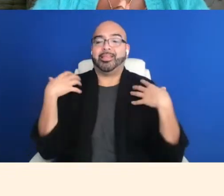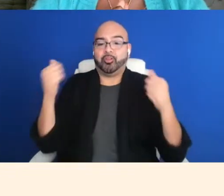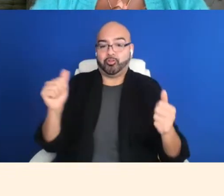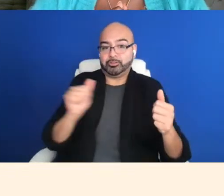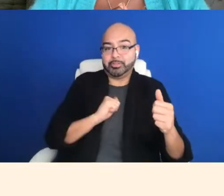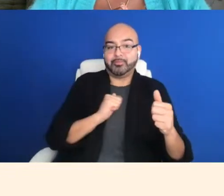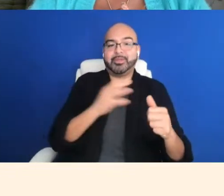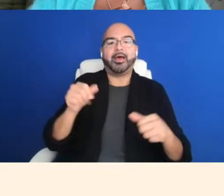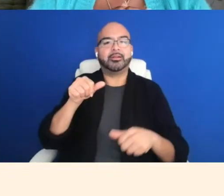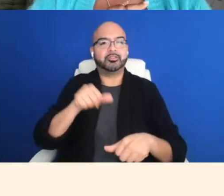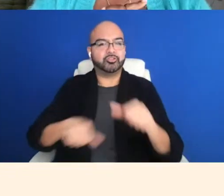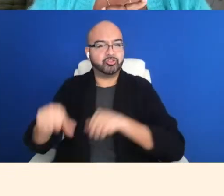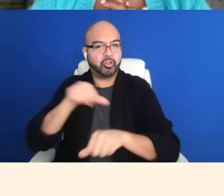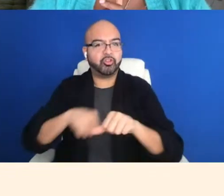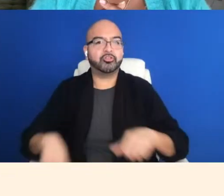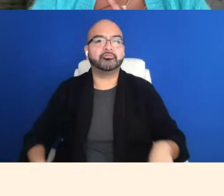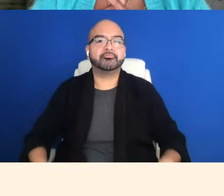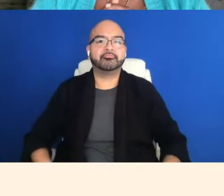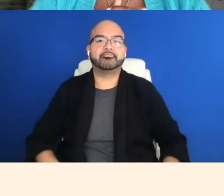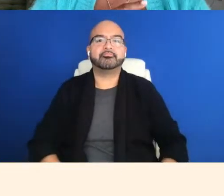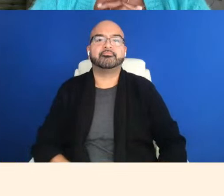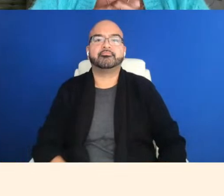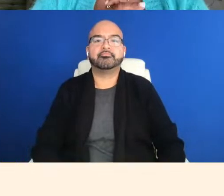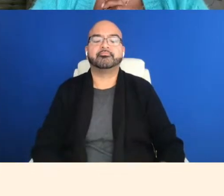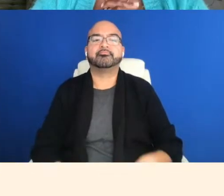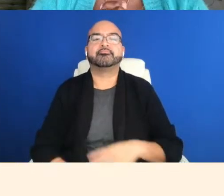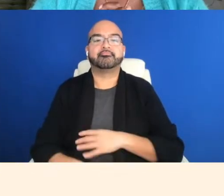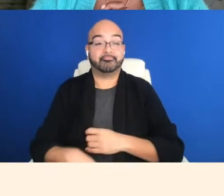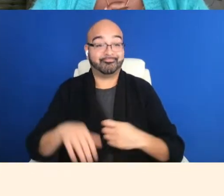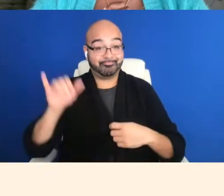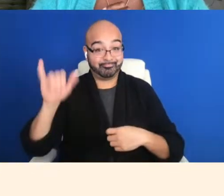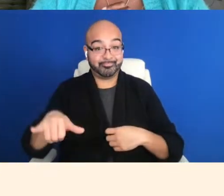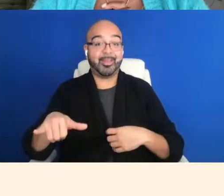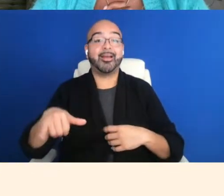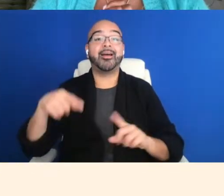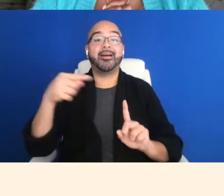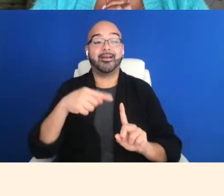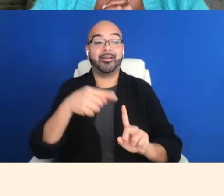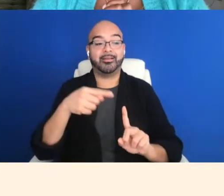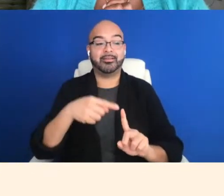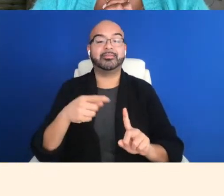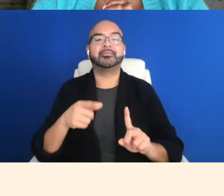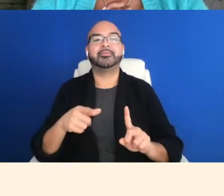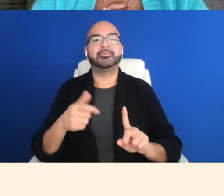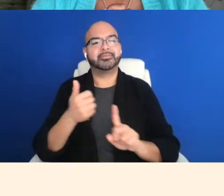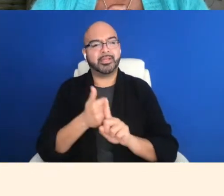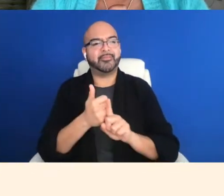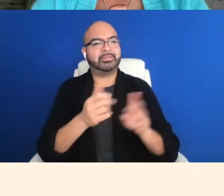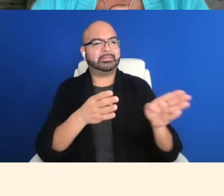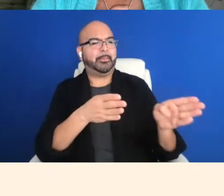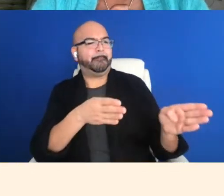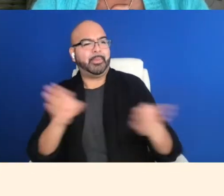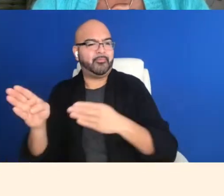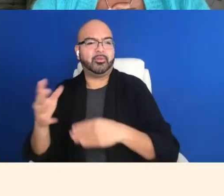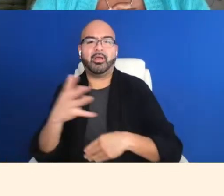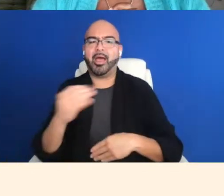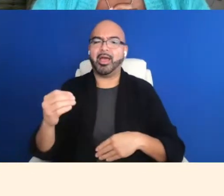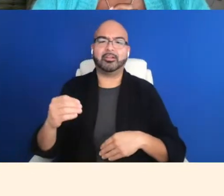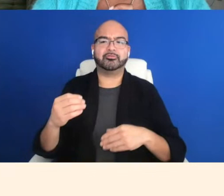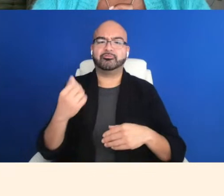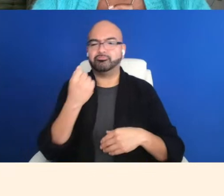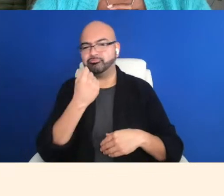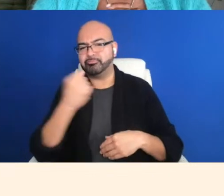another. That is the pivotal and radical need